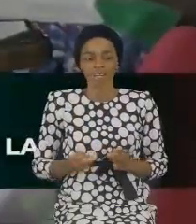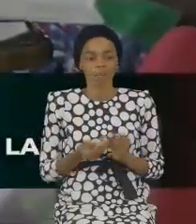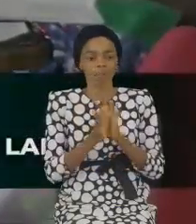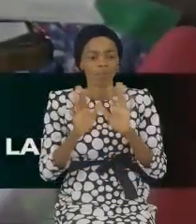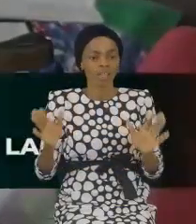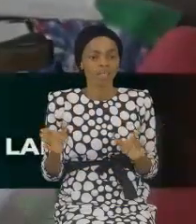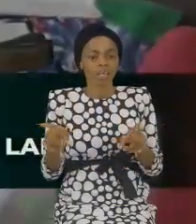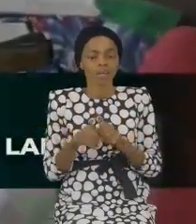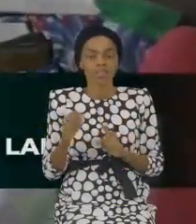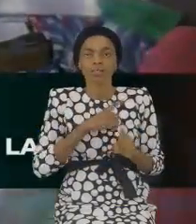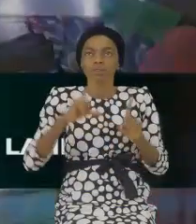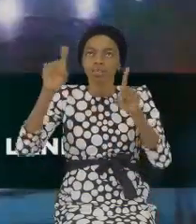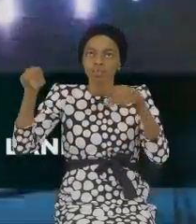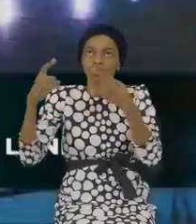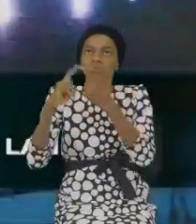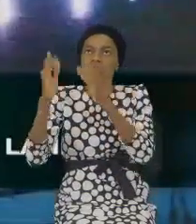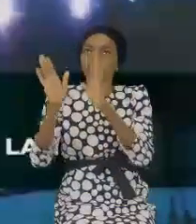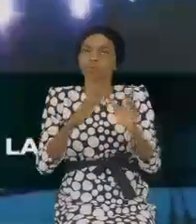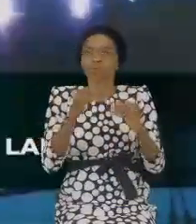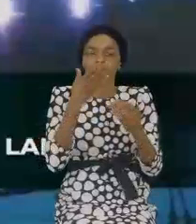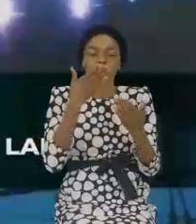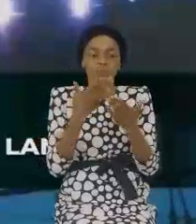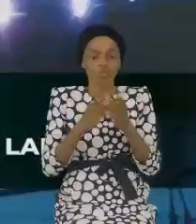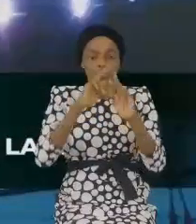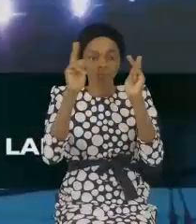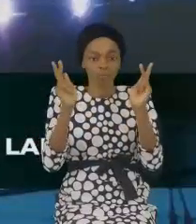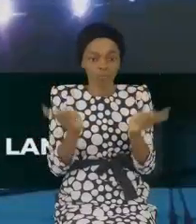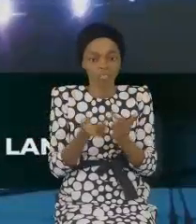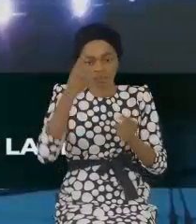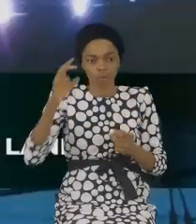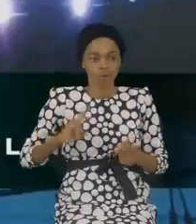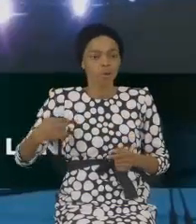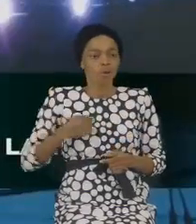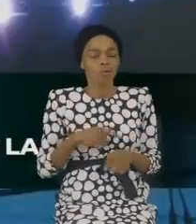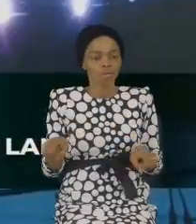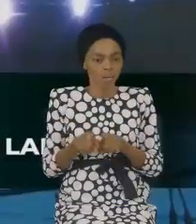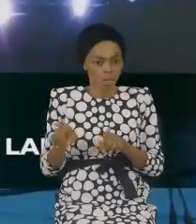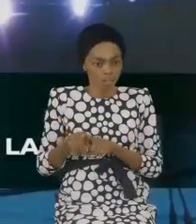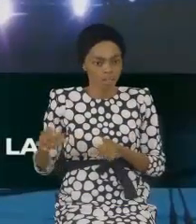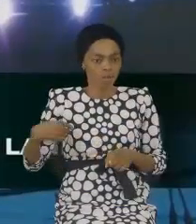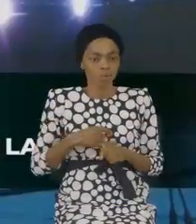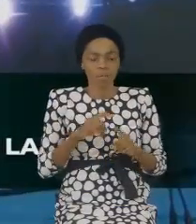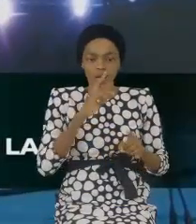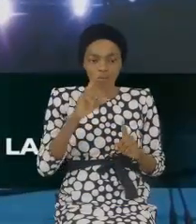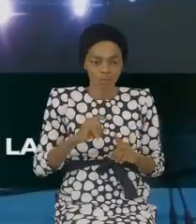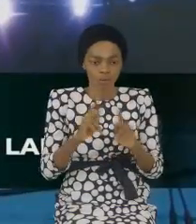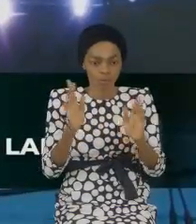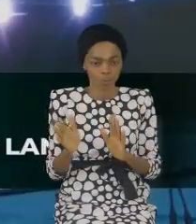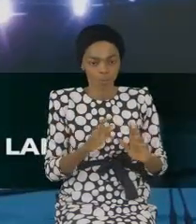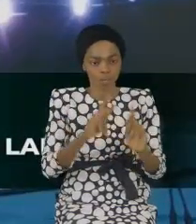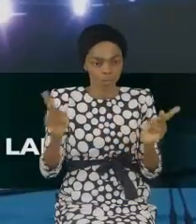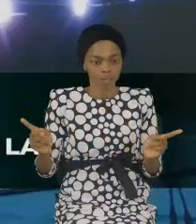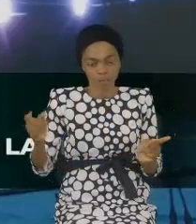the place for us, we ourselves need to be prepared for that place he's going to prepare for us.